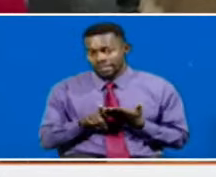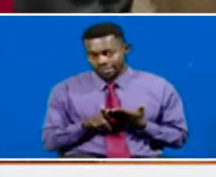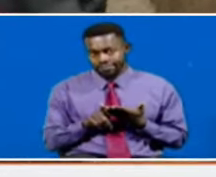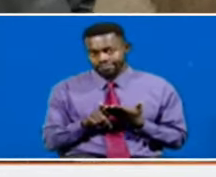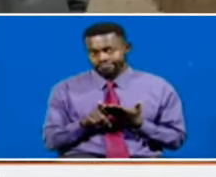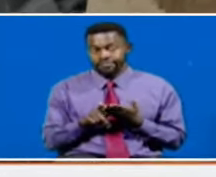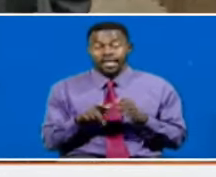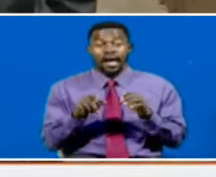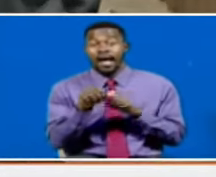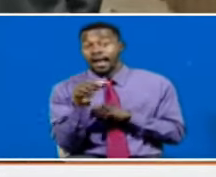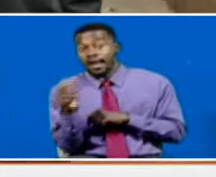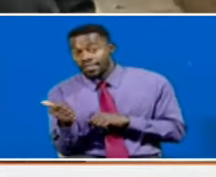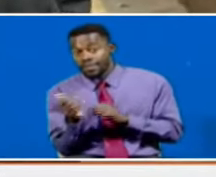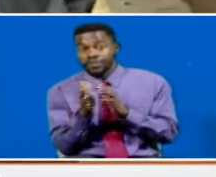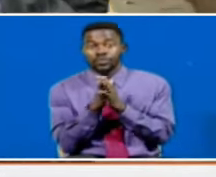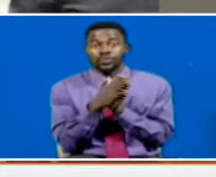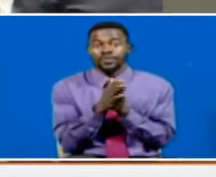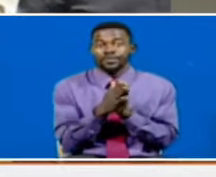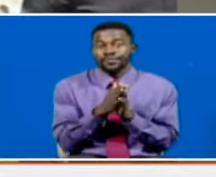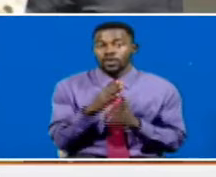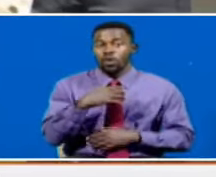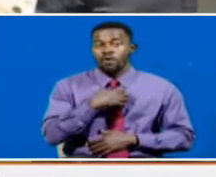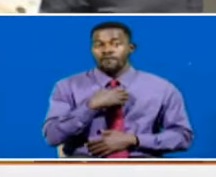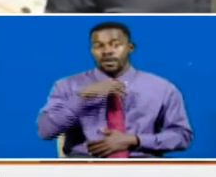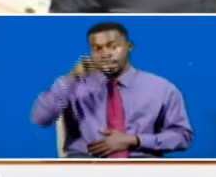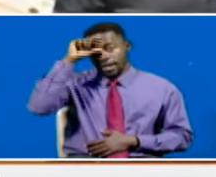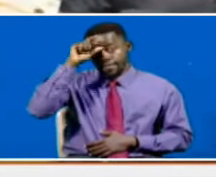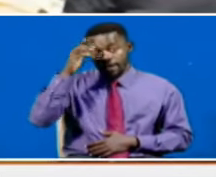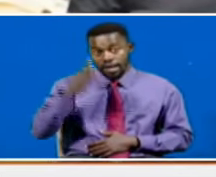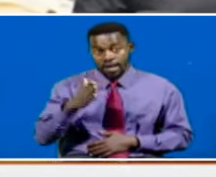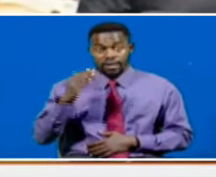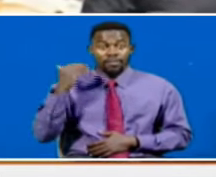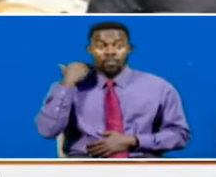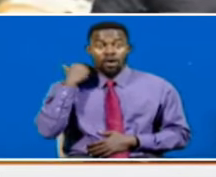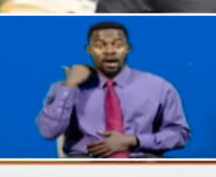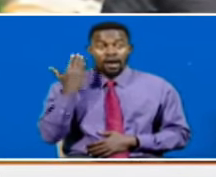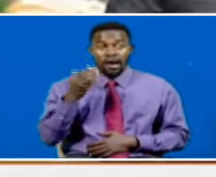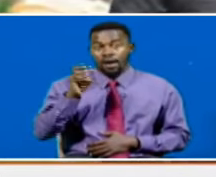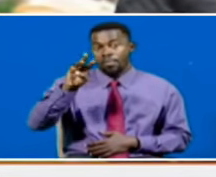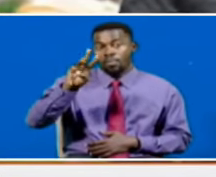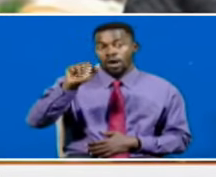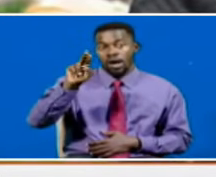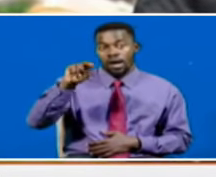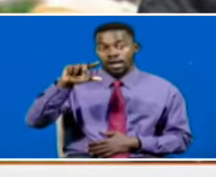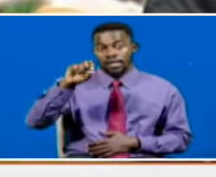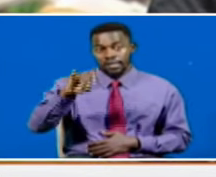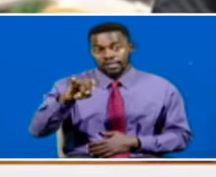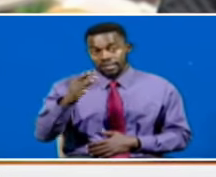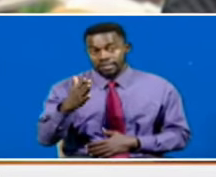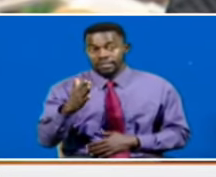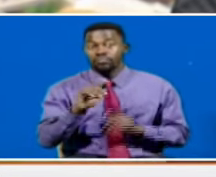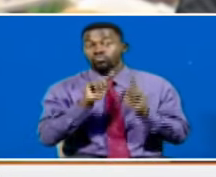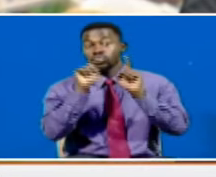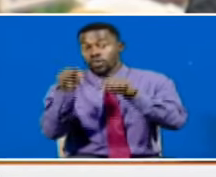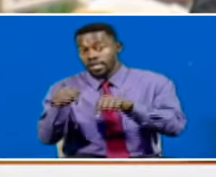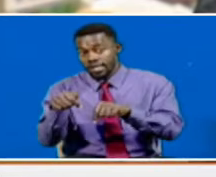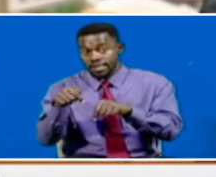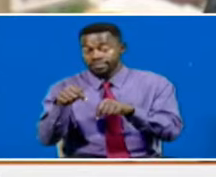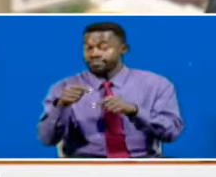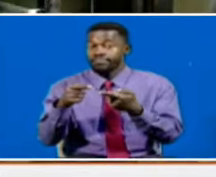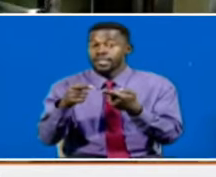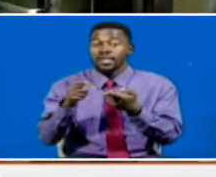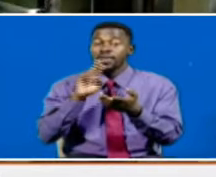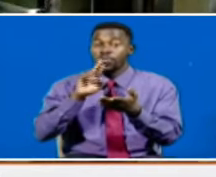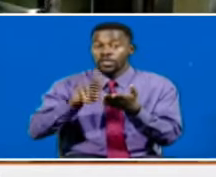In another story, former Muranga Governor Mwangi Wa Iria successfully managed to delay his appearance before the Anti-Graft